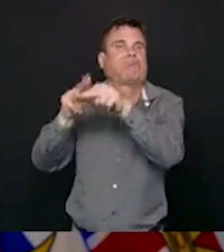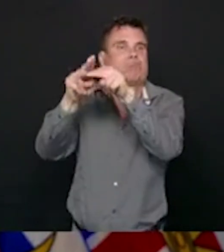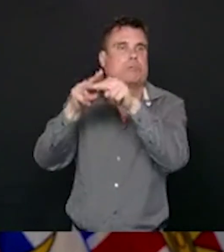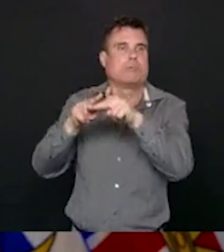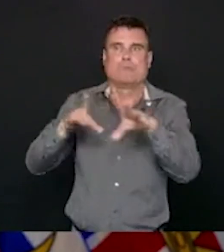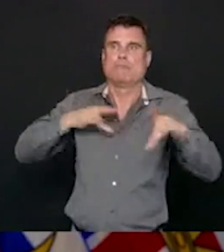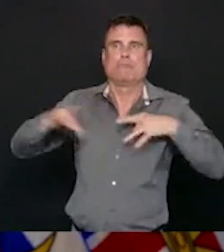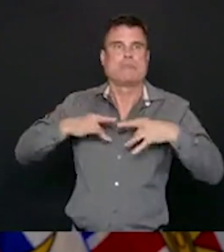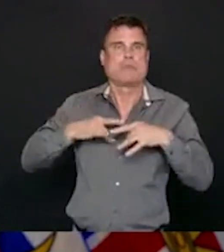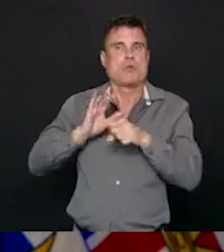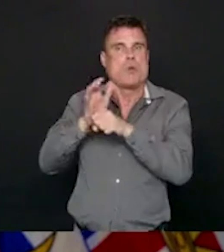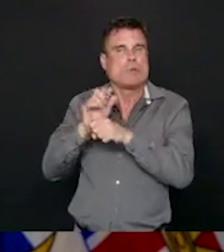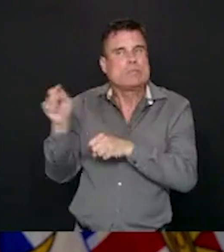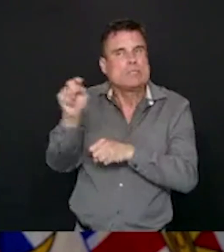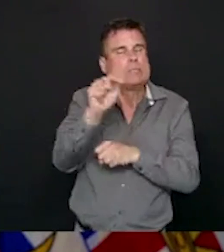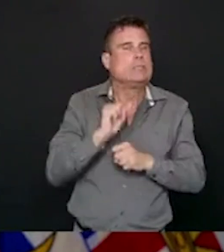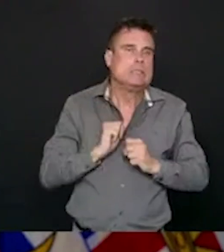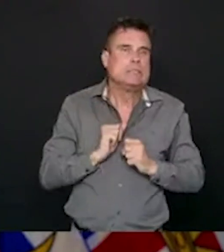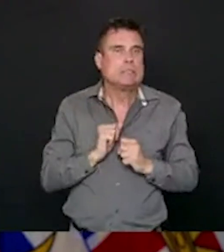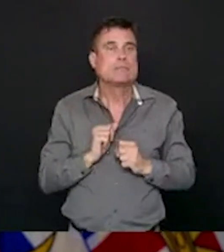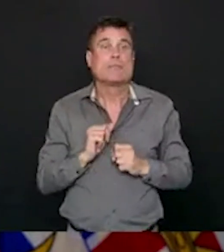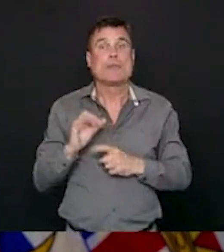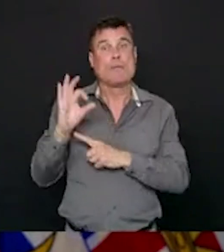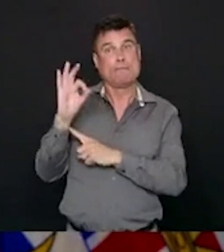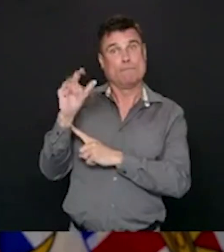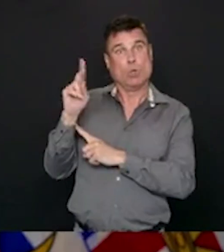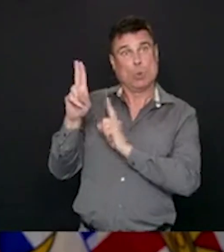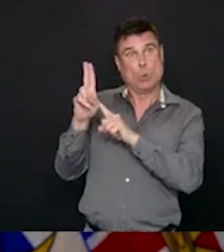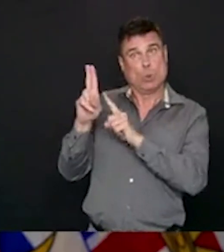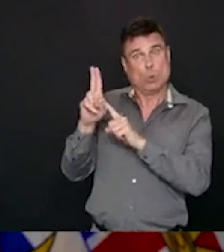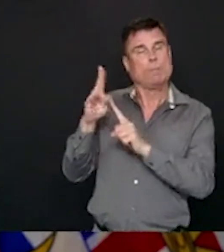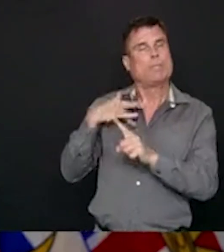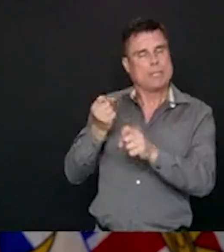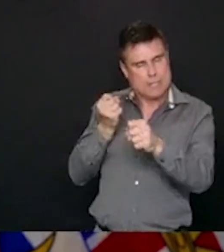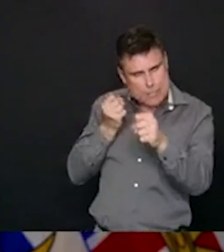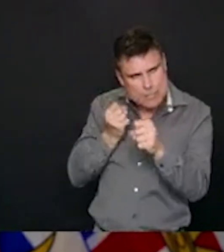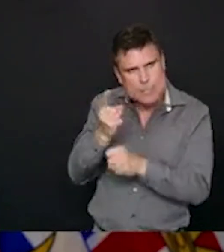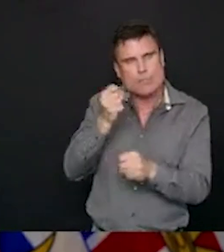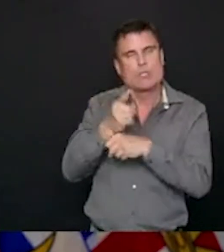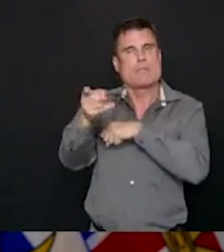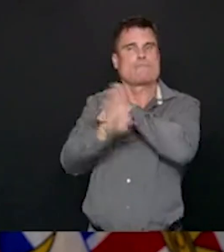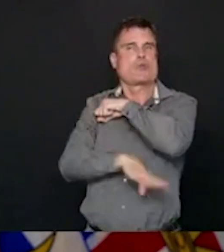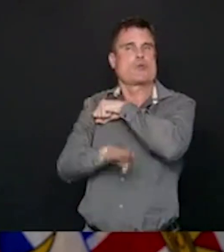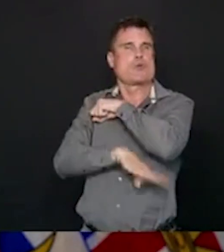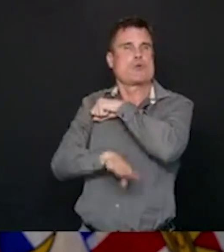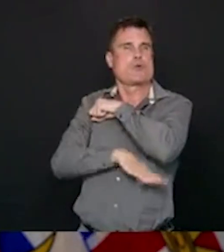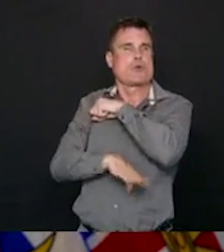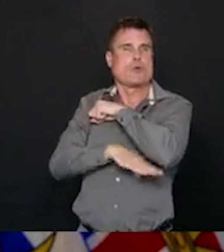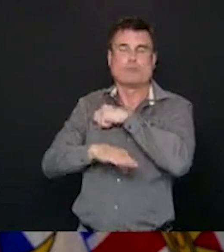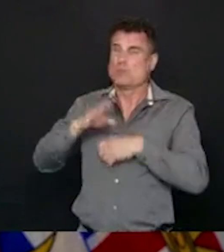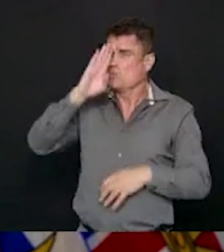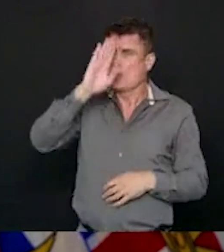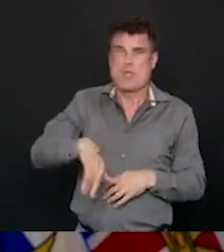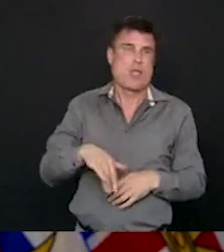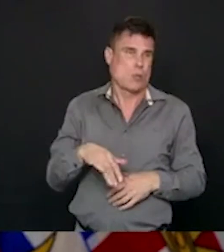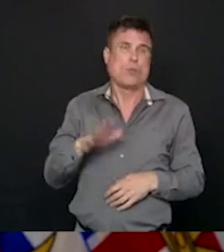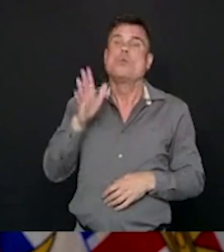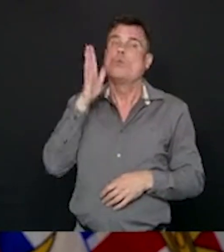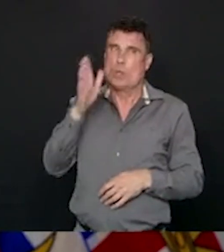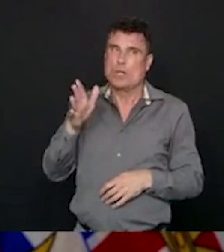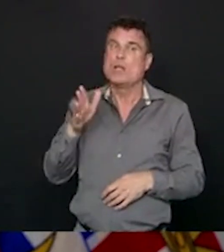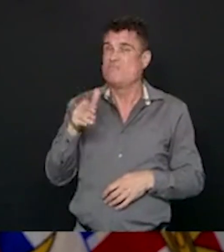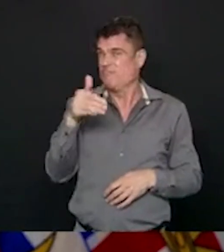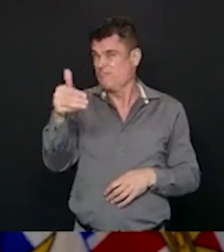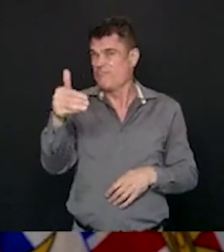and we expect we will have influenza this fall. We don't know if it's going to be a severe season or not, so we were going to have to